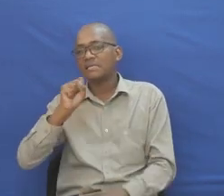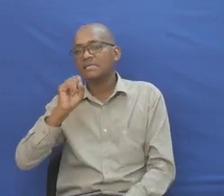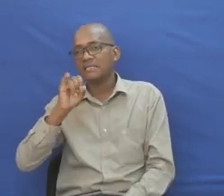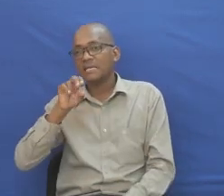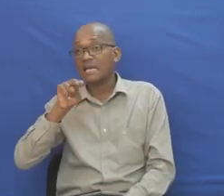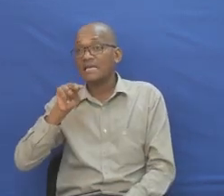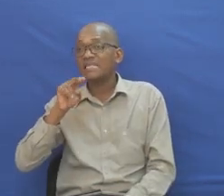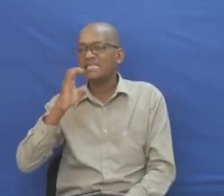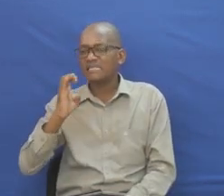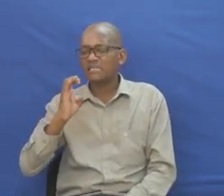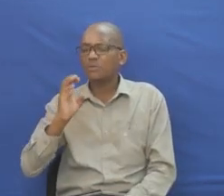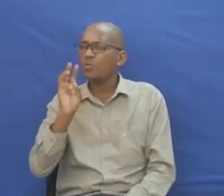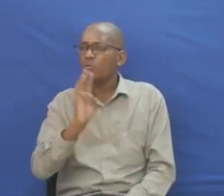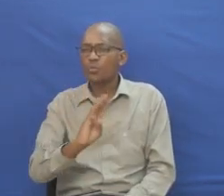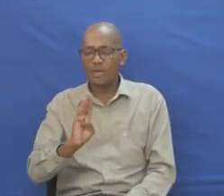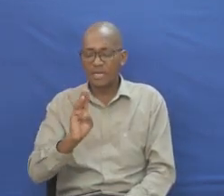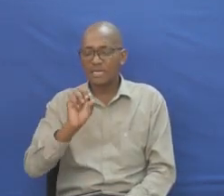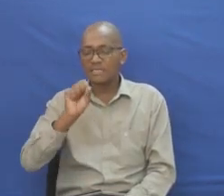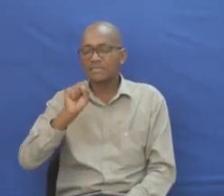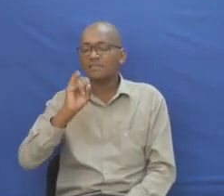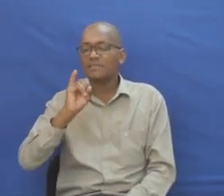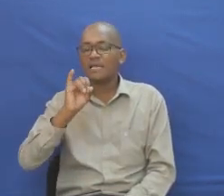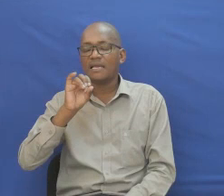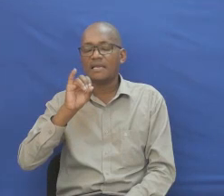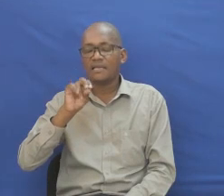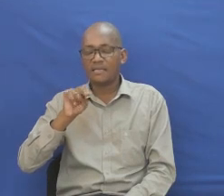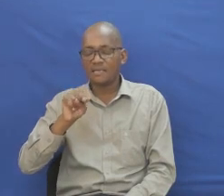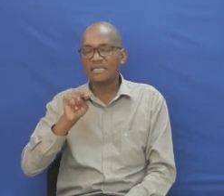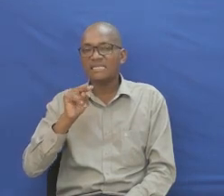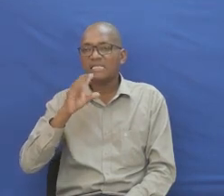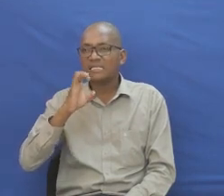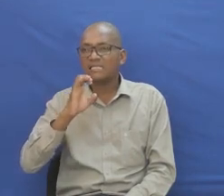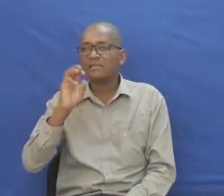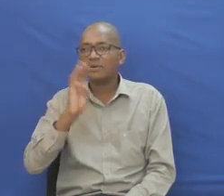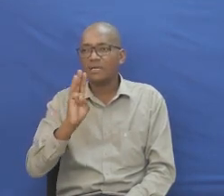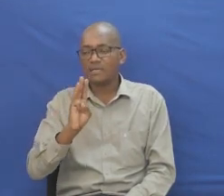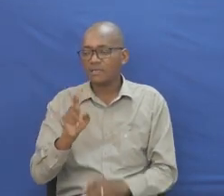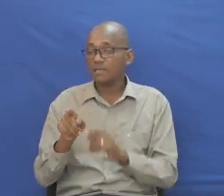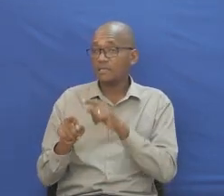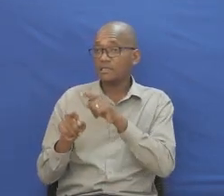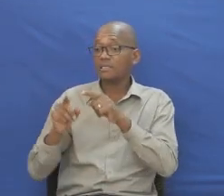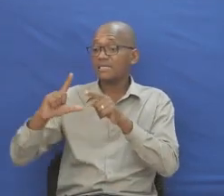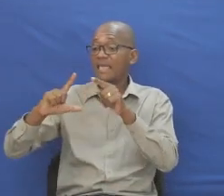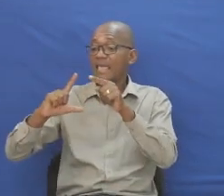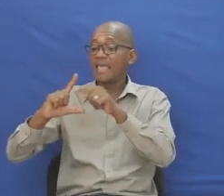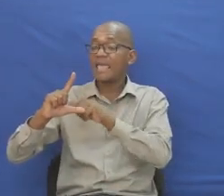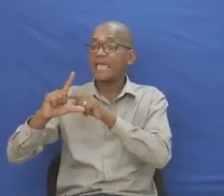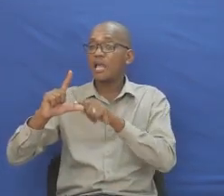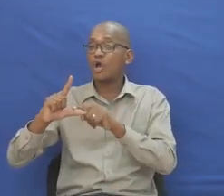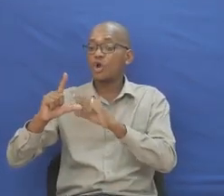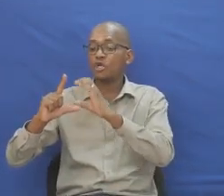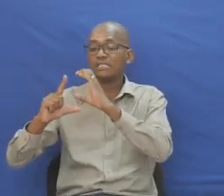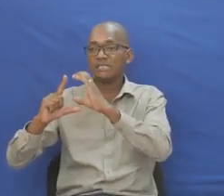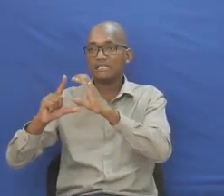C, this is what I want you to focus on. Sine C, this angle C, it is the angle which is